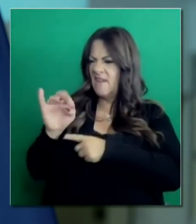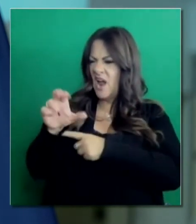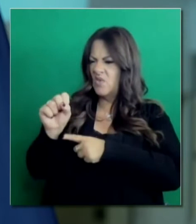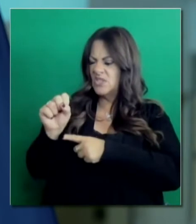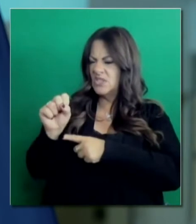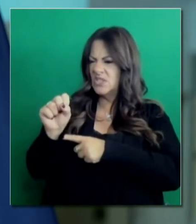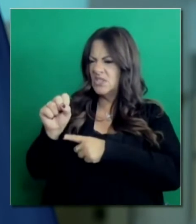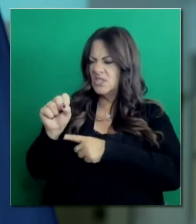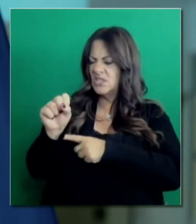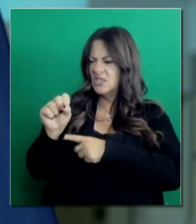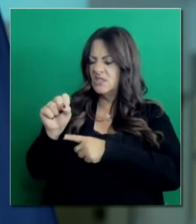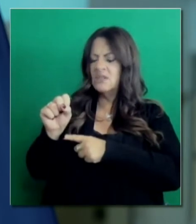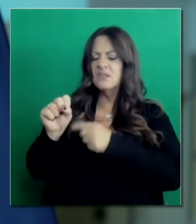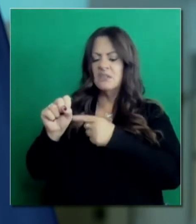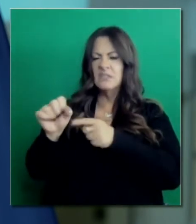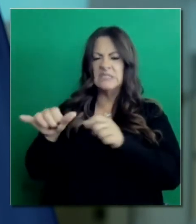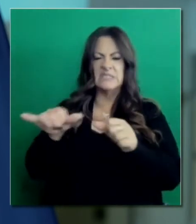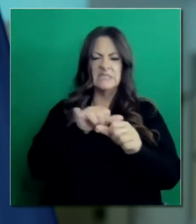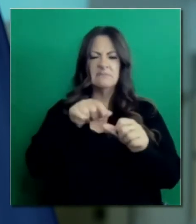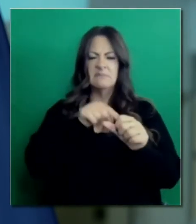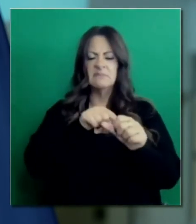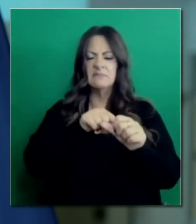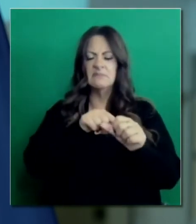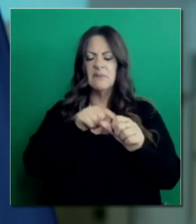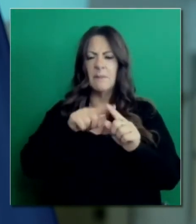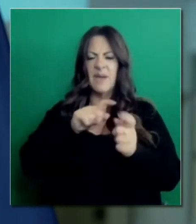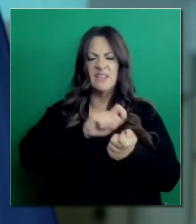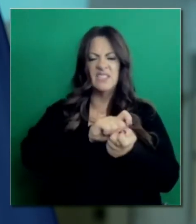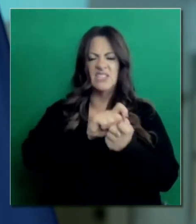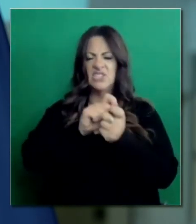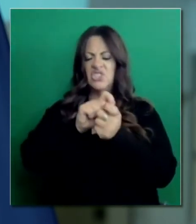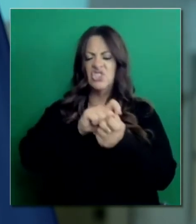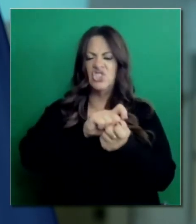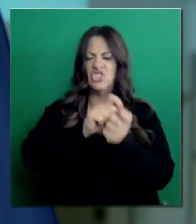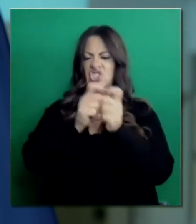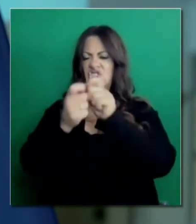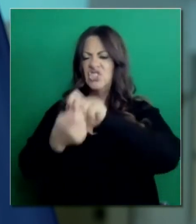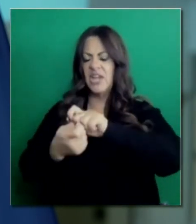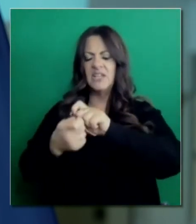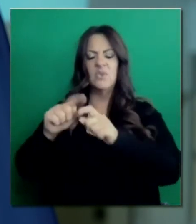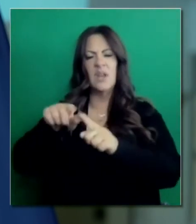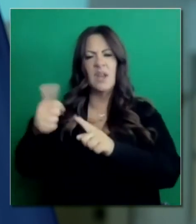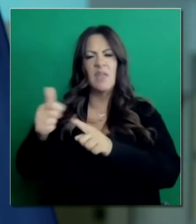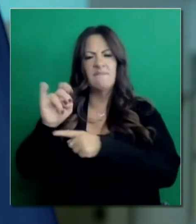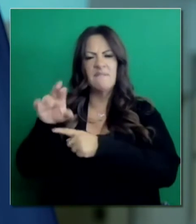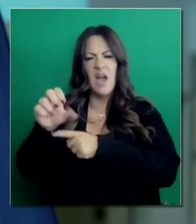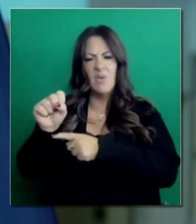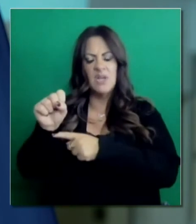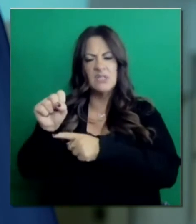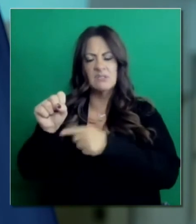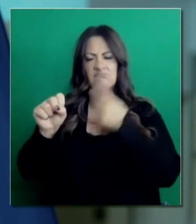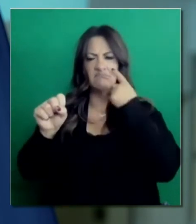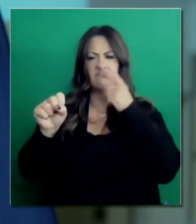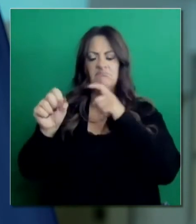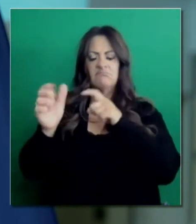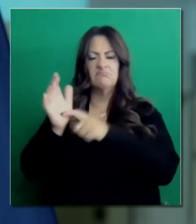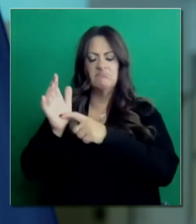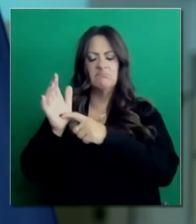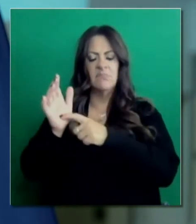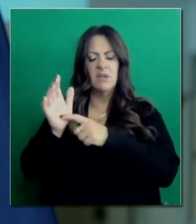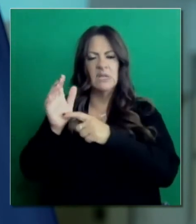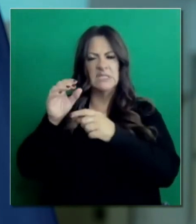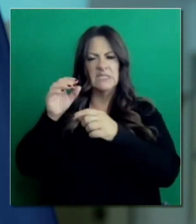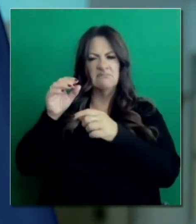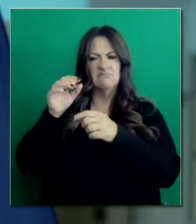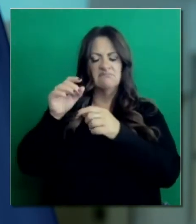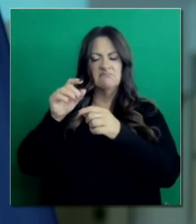to think could have been behind the just astronomical rise that we saw here in Southern California. So with that, with the